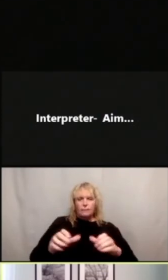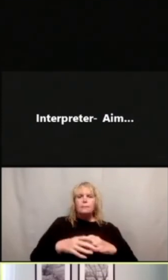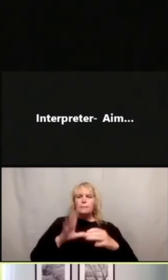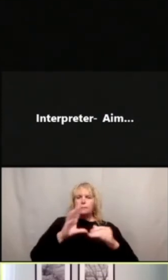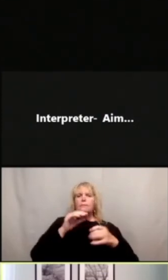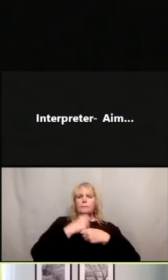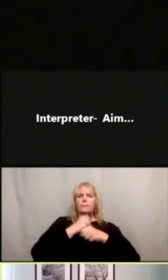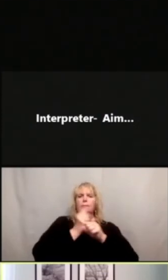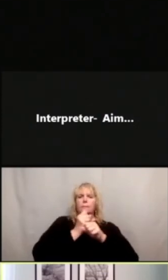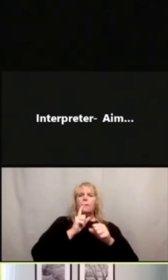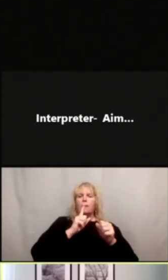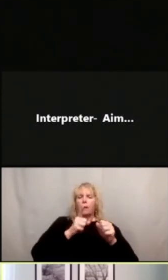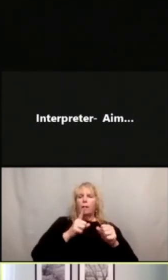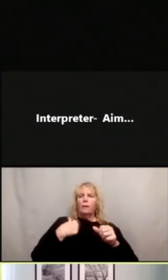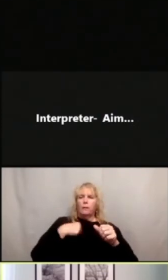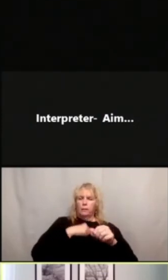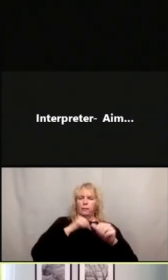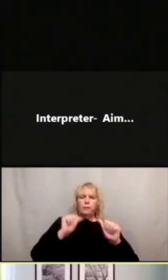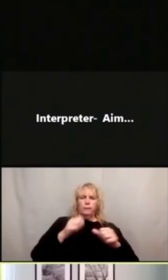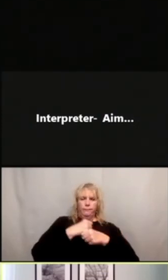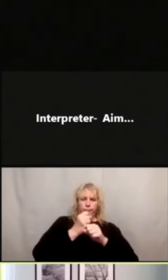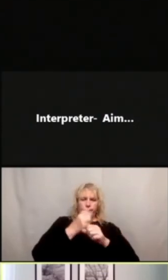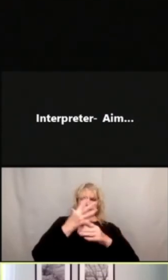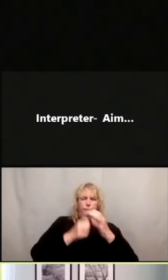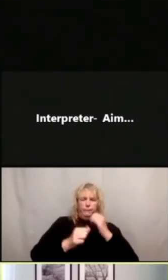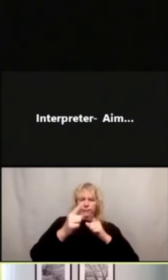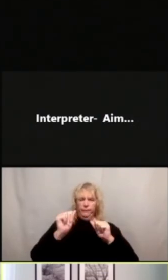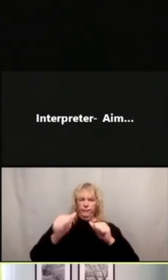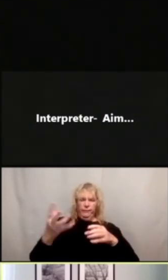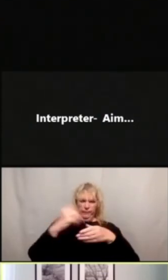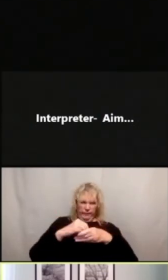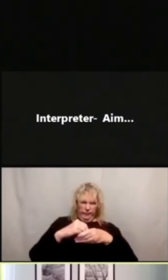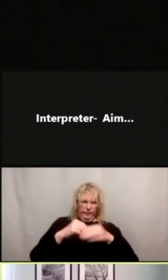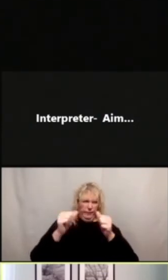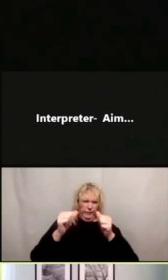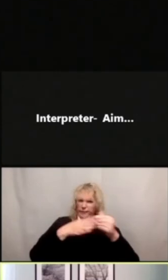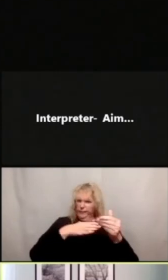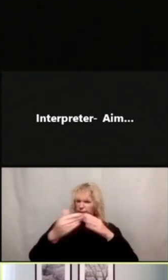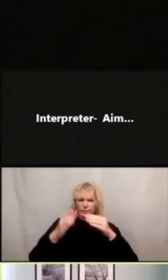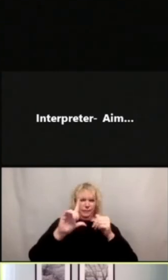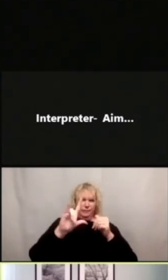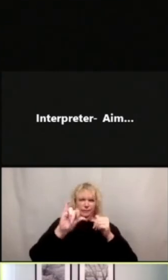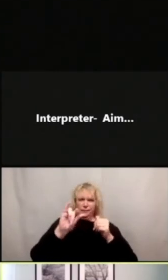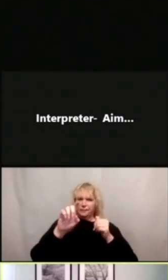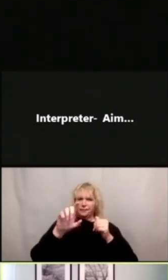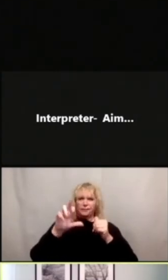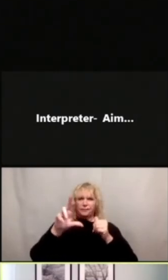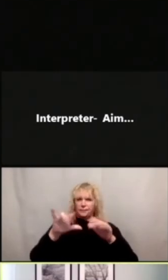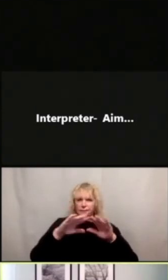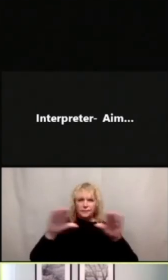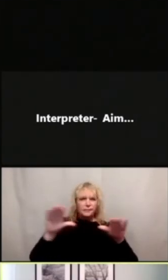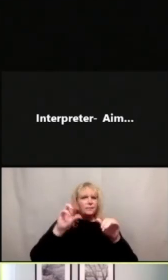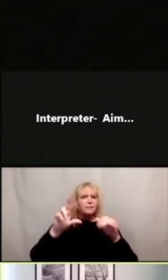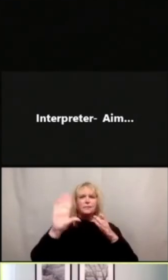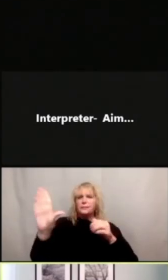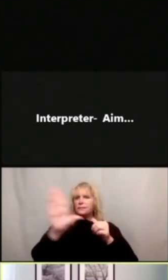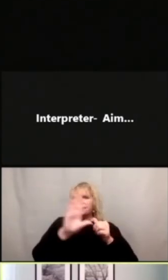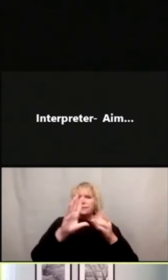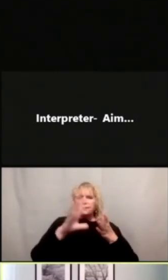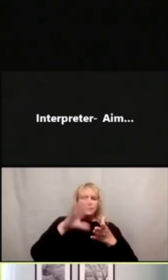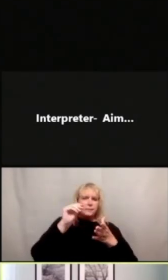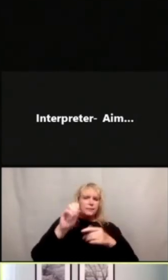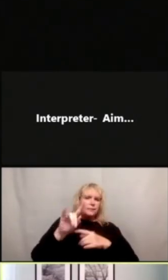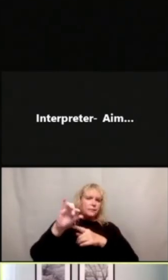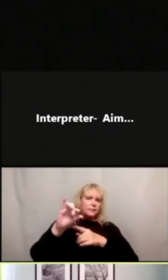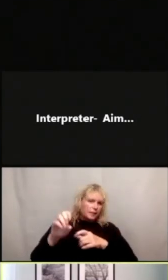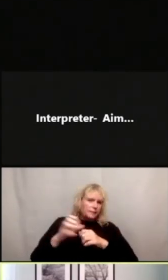that we incorporate everybody, no matter their literacy level, no matter their learning style. Partnering